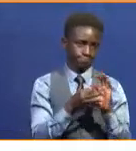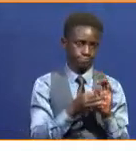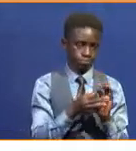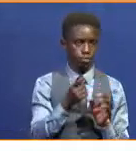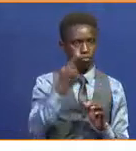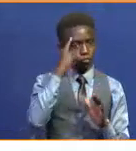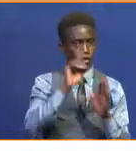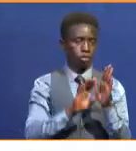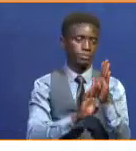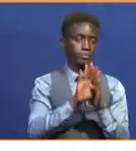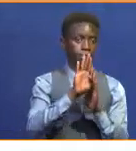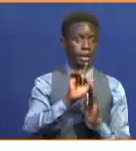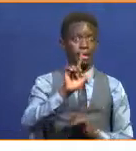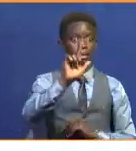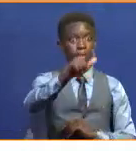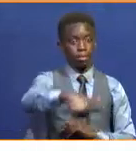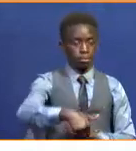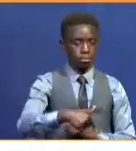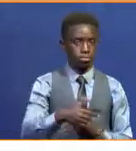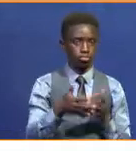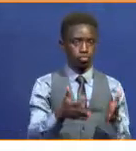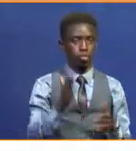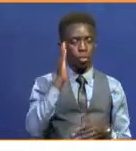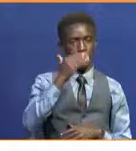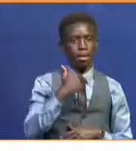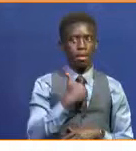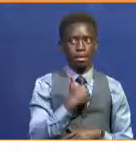And later on today, he will be having a